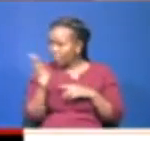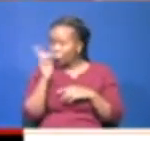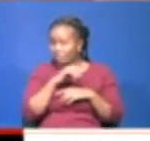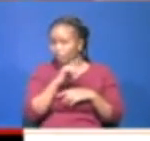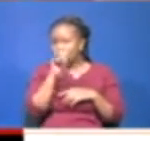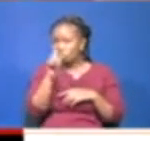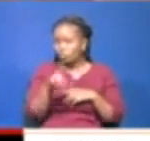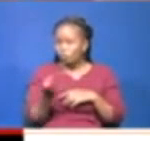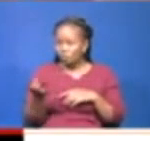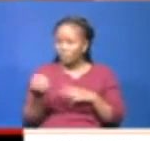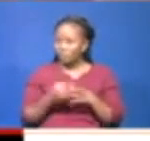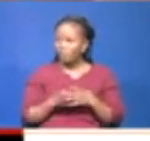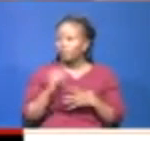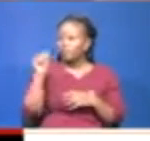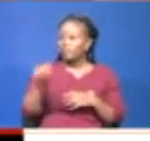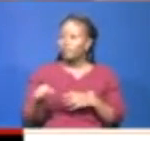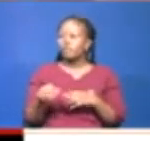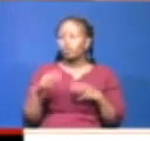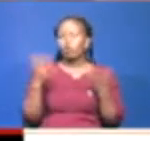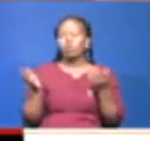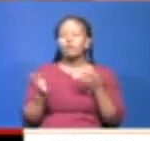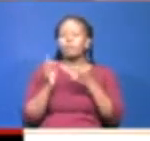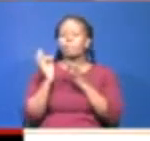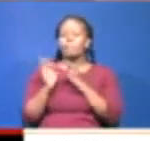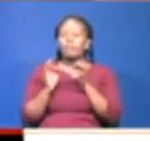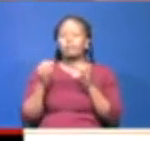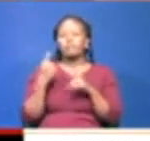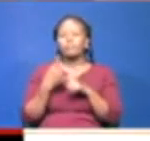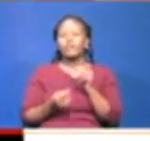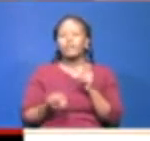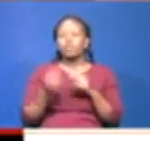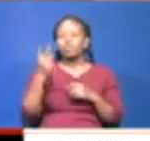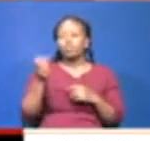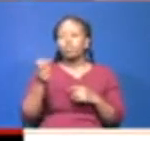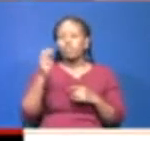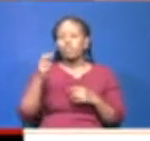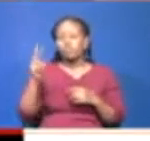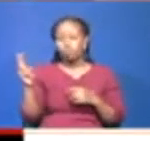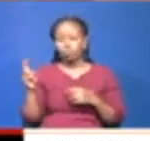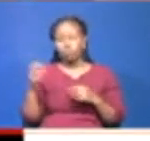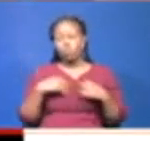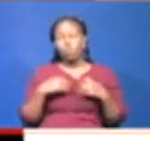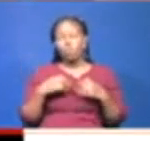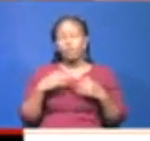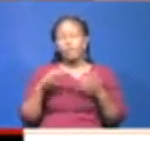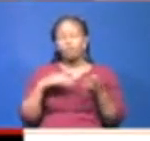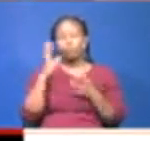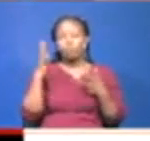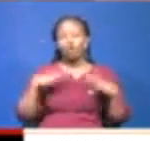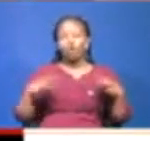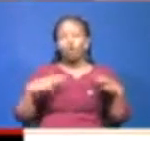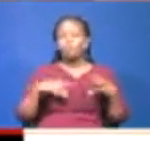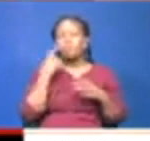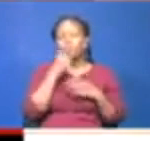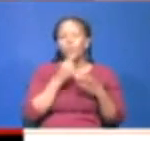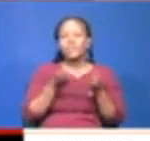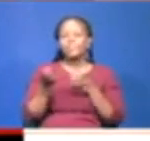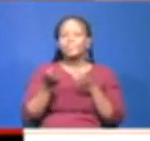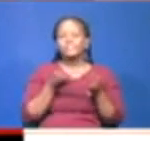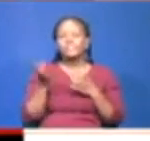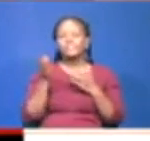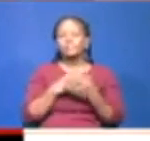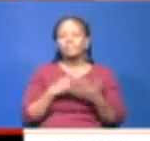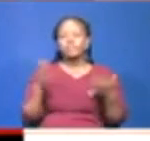if you are somewhere in our channel. So in 2022, we're limiting it to people who are either trading in Yara products, using